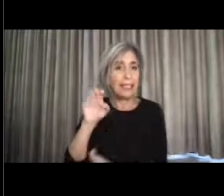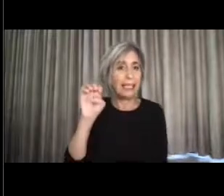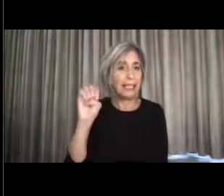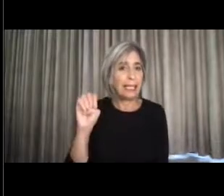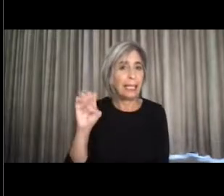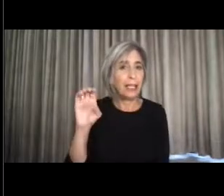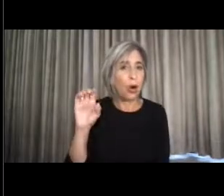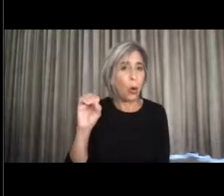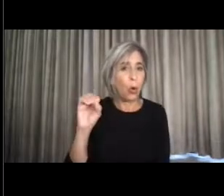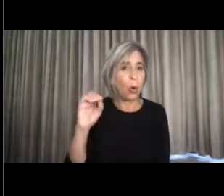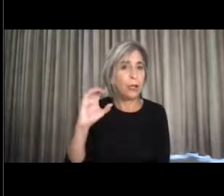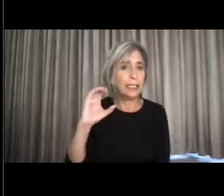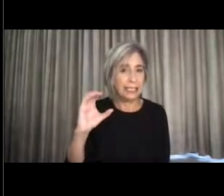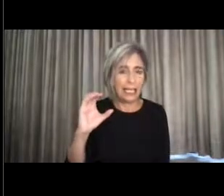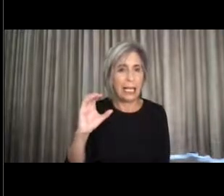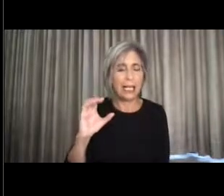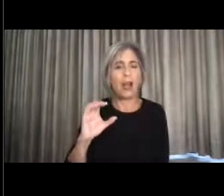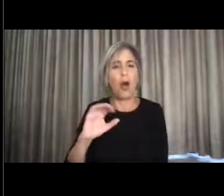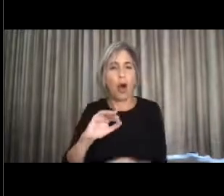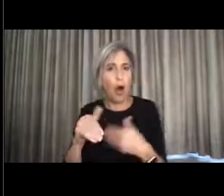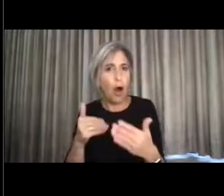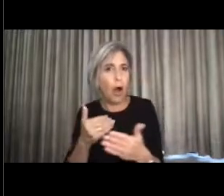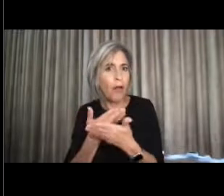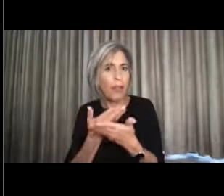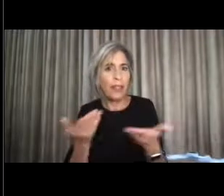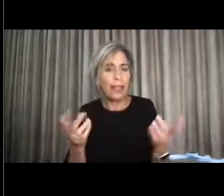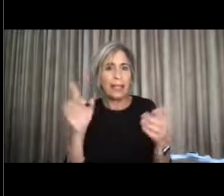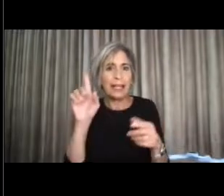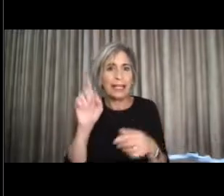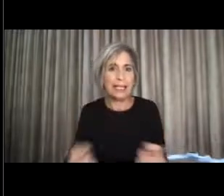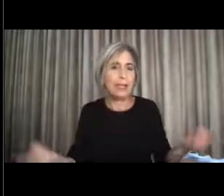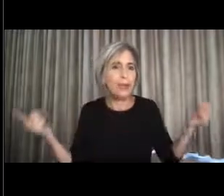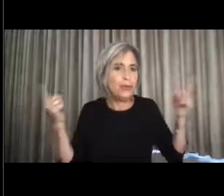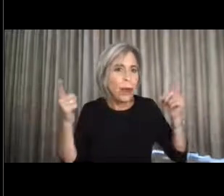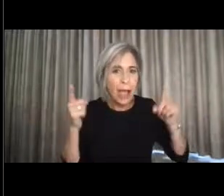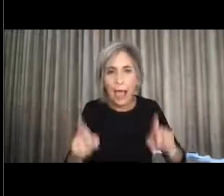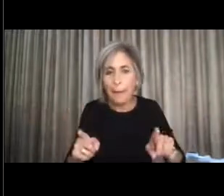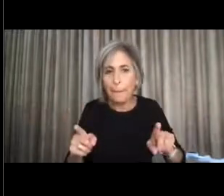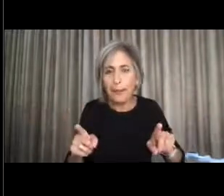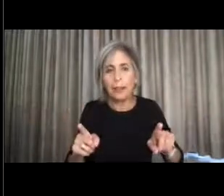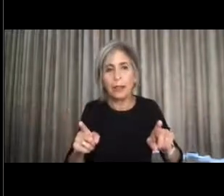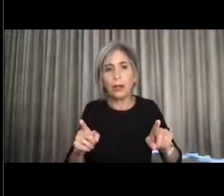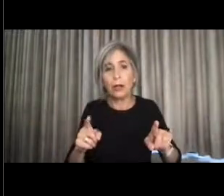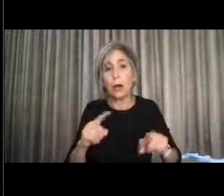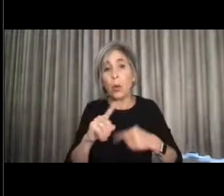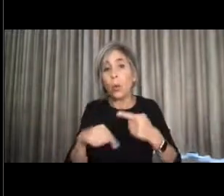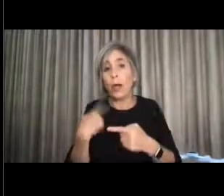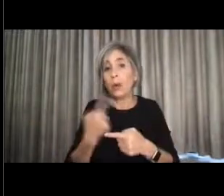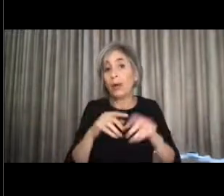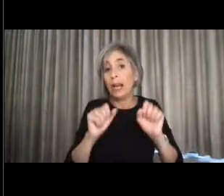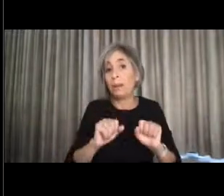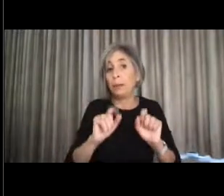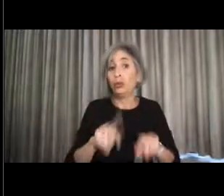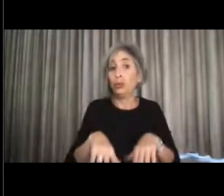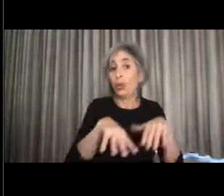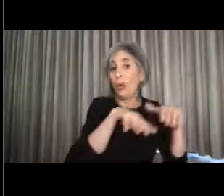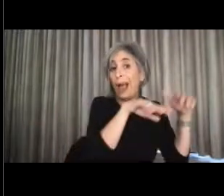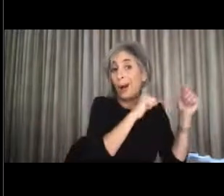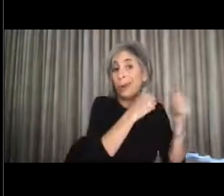just mitigating, all of the things that need to be done when we're able to go out, past the storm